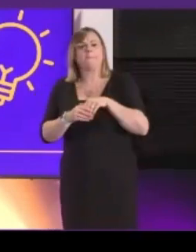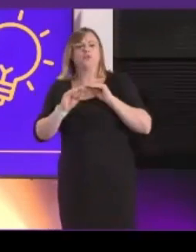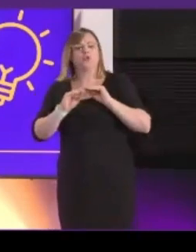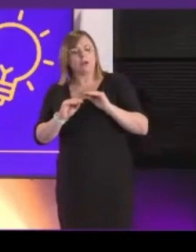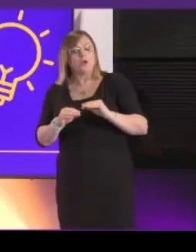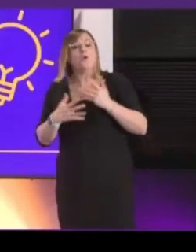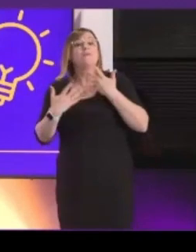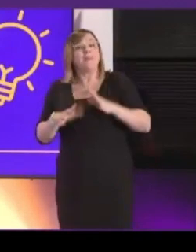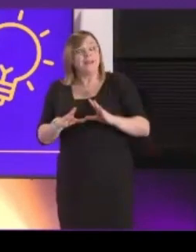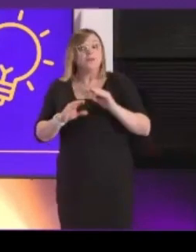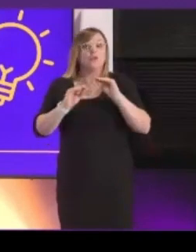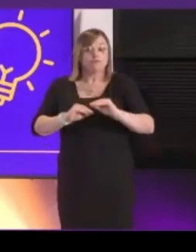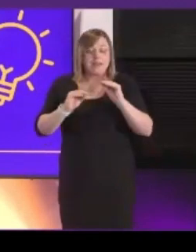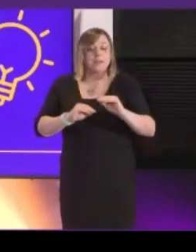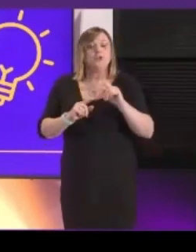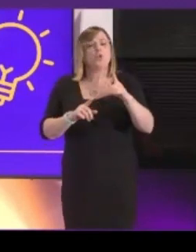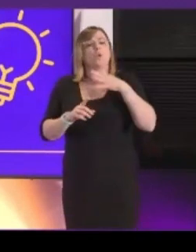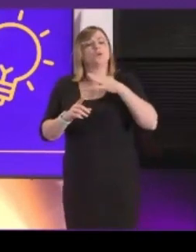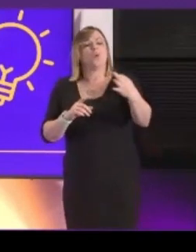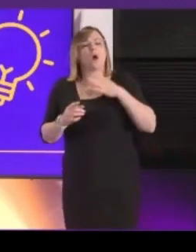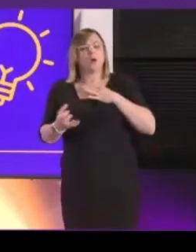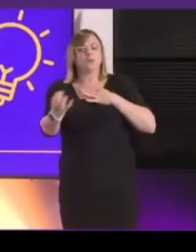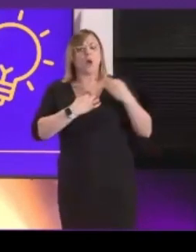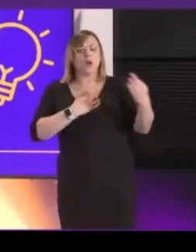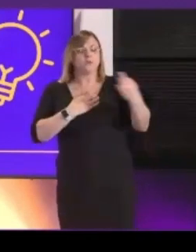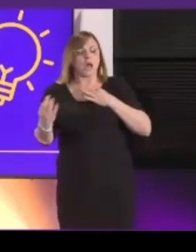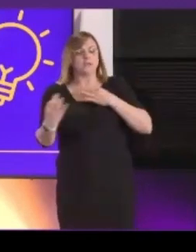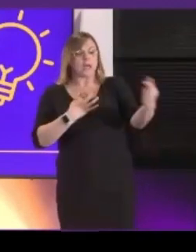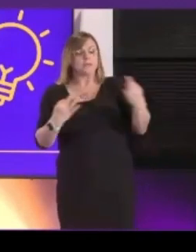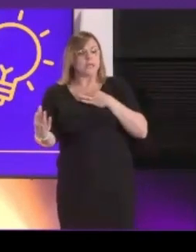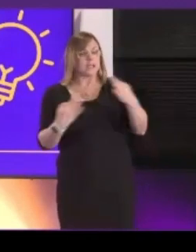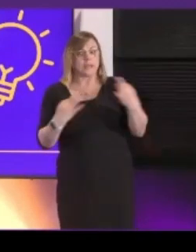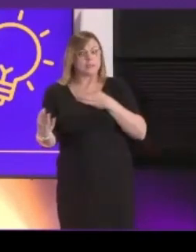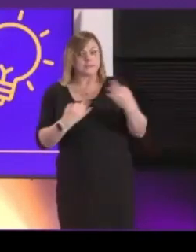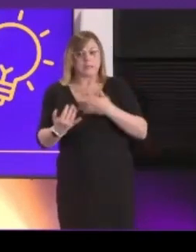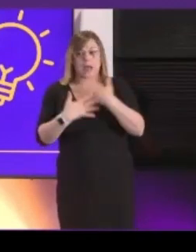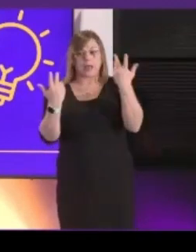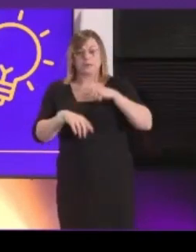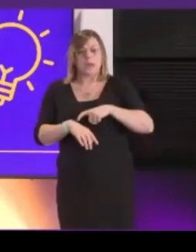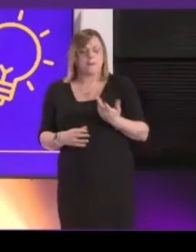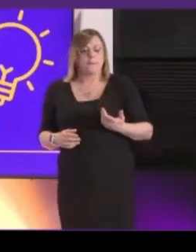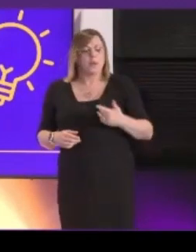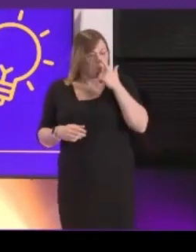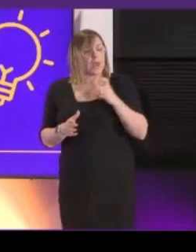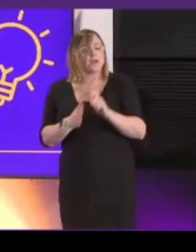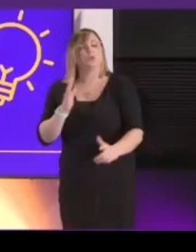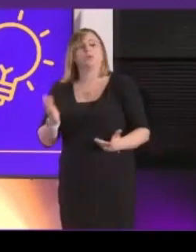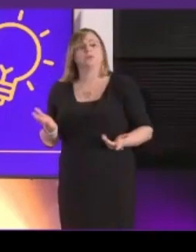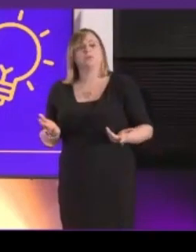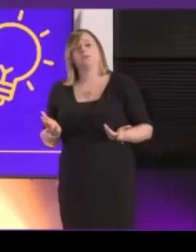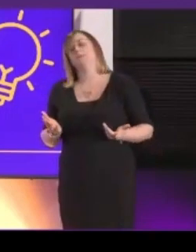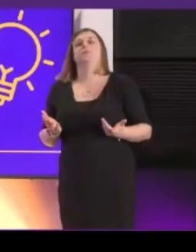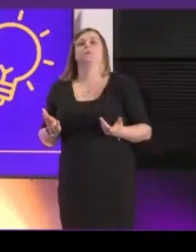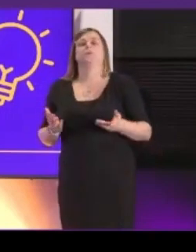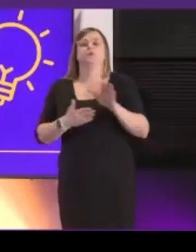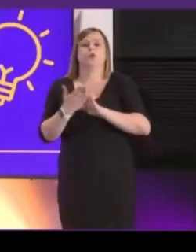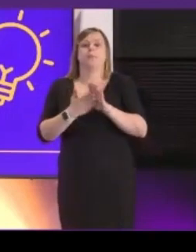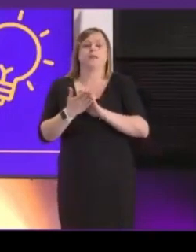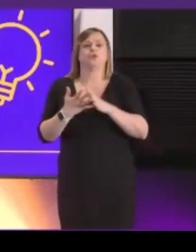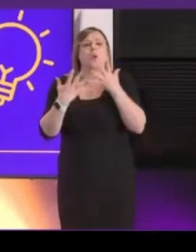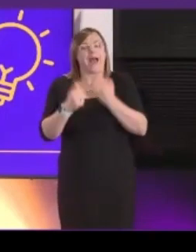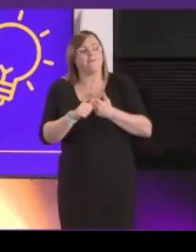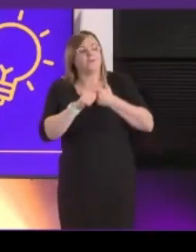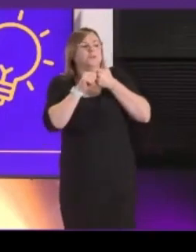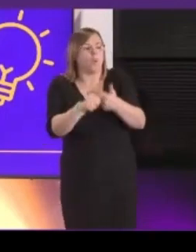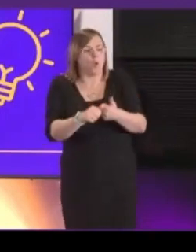had been to the training and you want to ask us as many questions as you like at any point, you could do that, right? So you were not without support. We